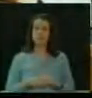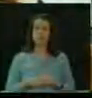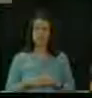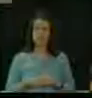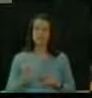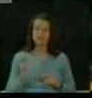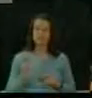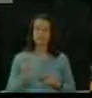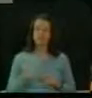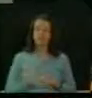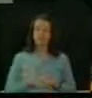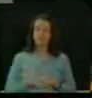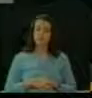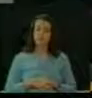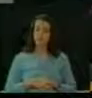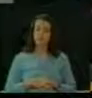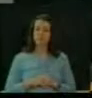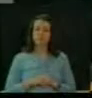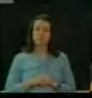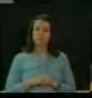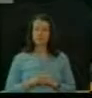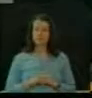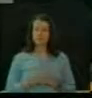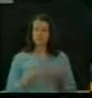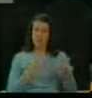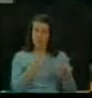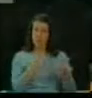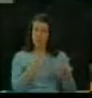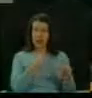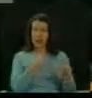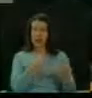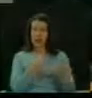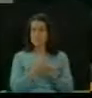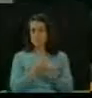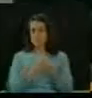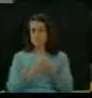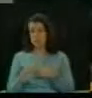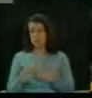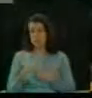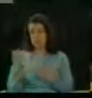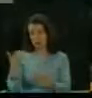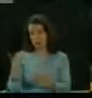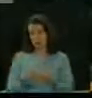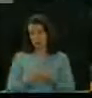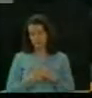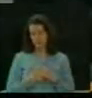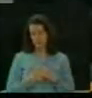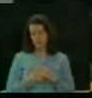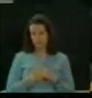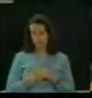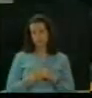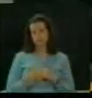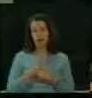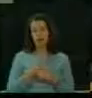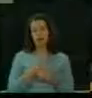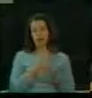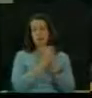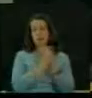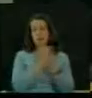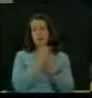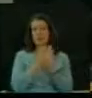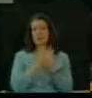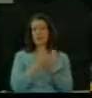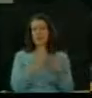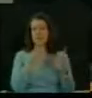Okay. Before we get over to you, I'd like to make a substitute motion to ask the law director